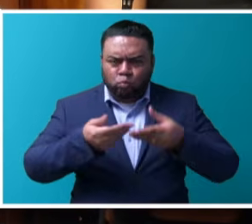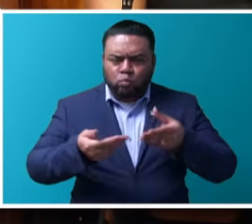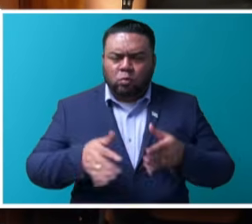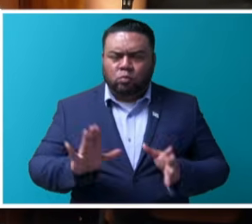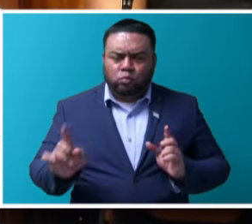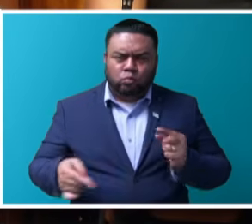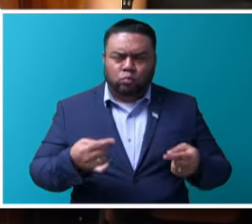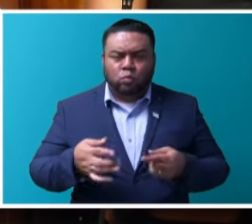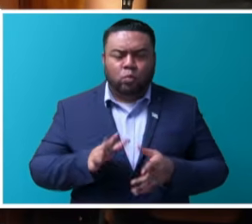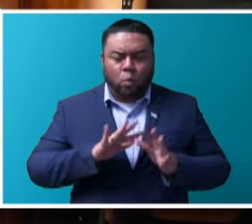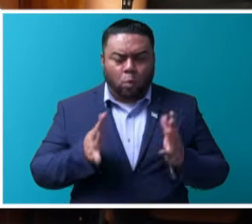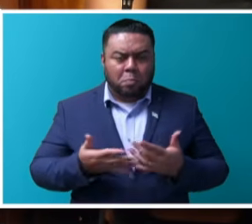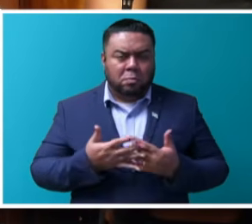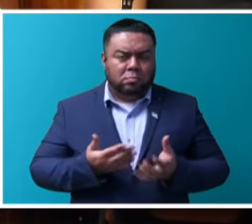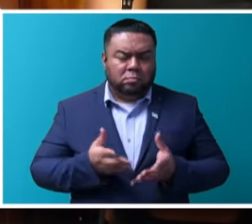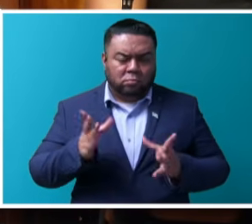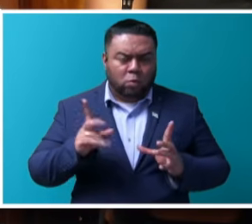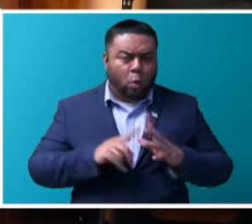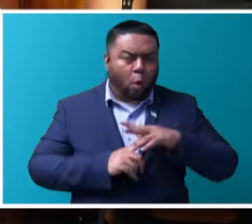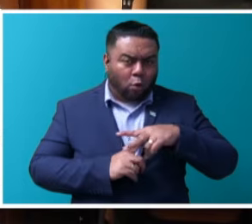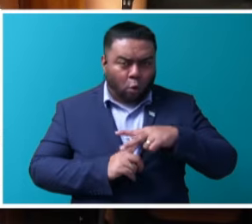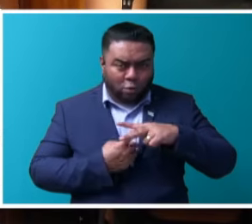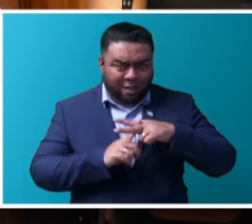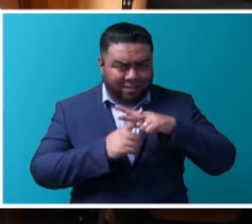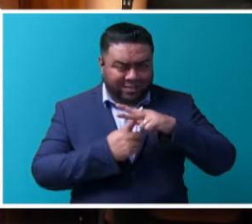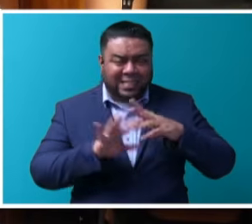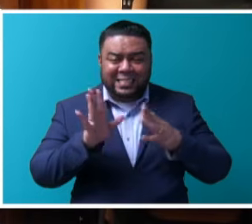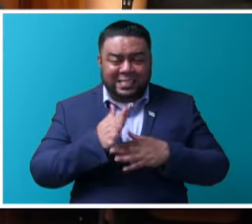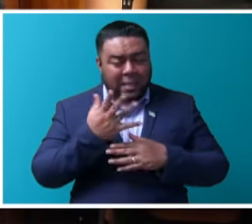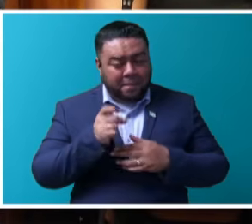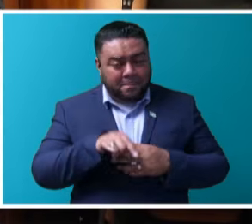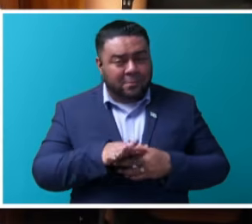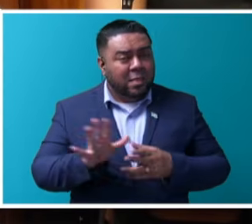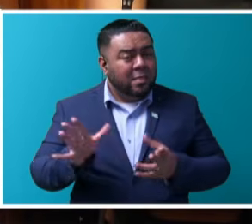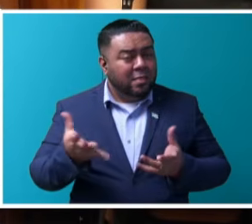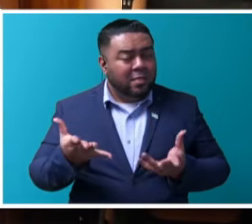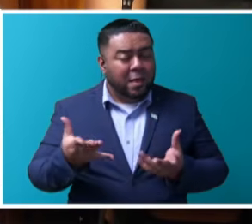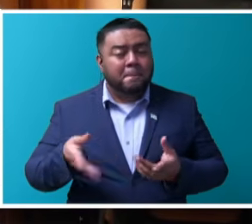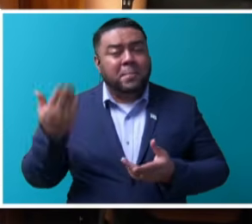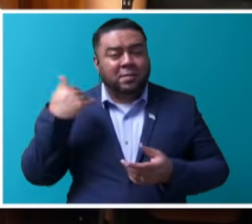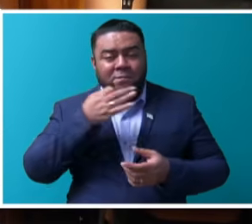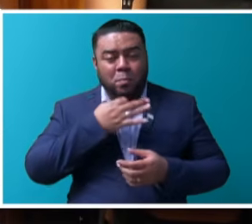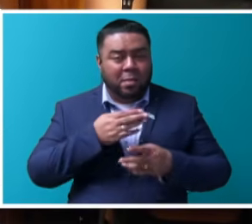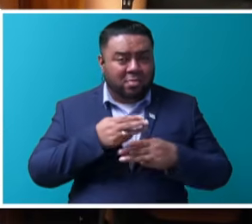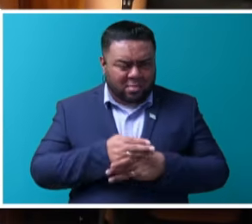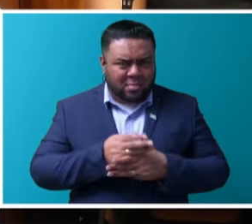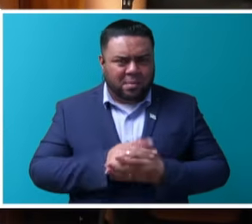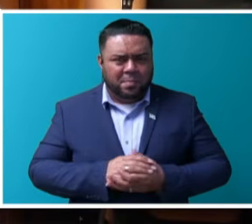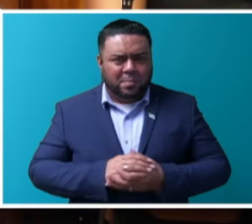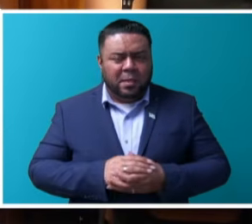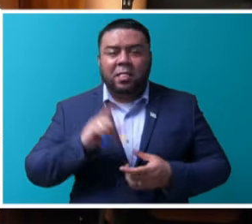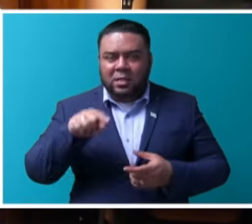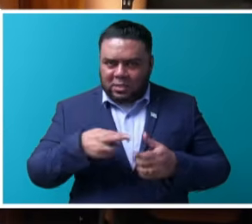global context, given everything we heard from our citizens over the past few months, this is